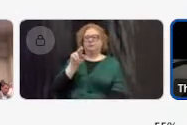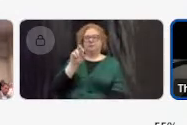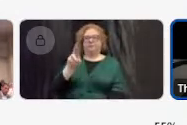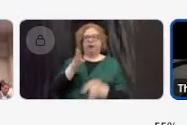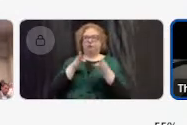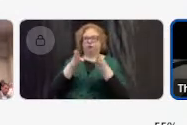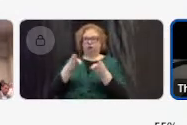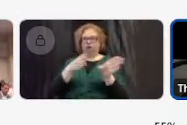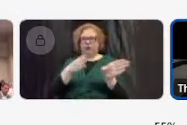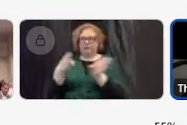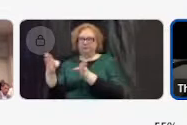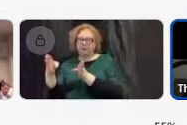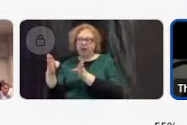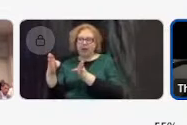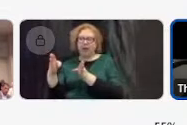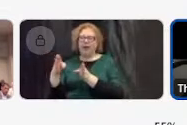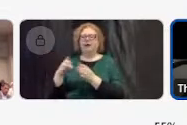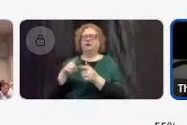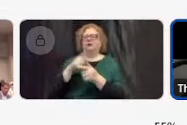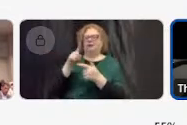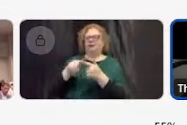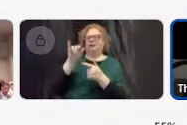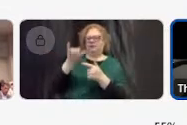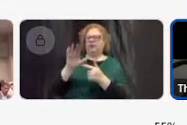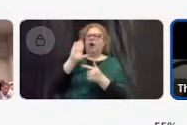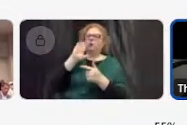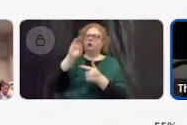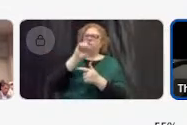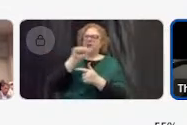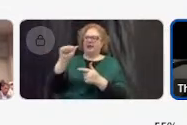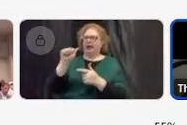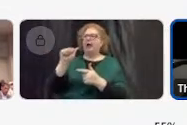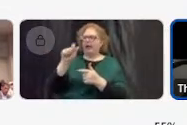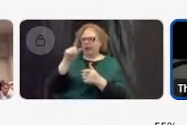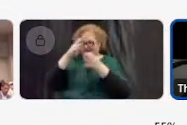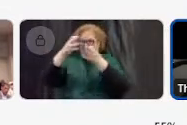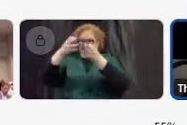is it going to be a per se finding of arbitrary and capricious?